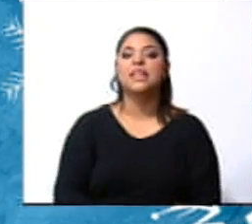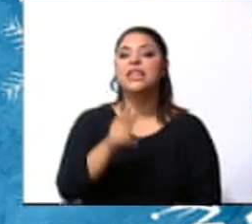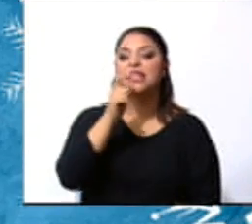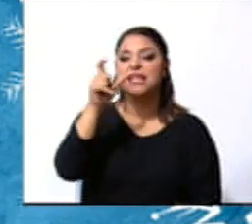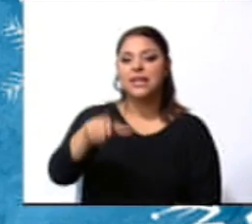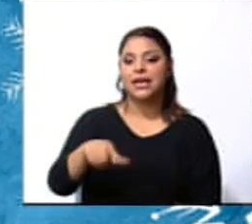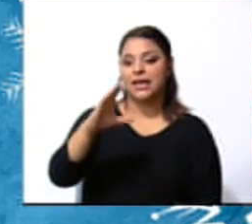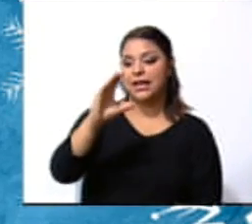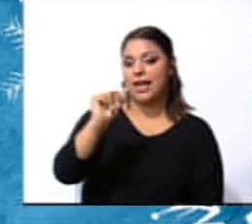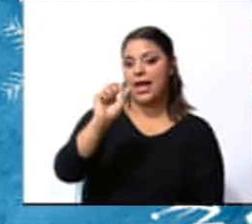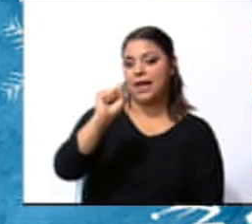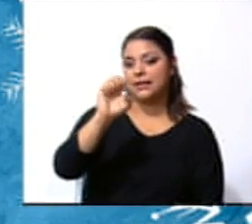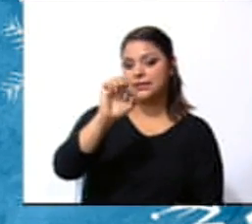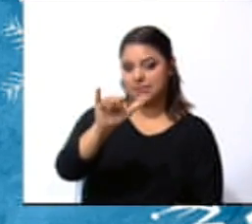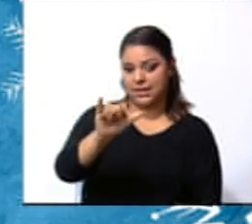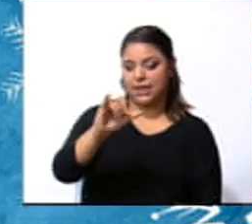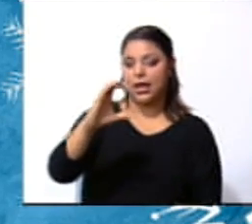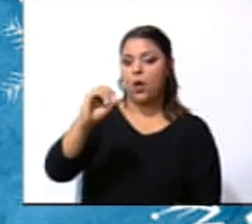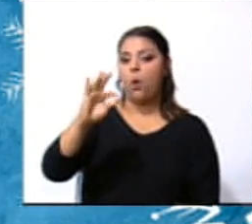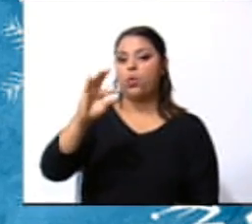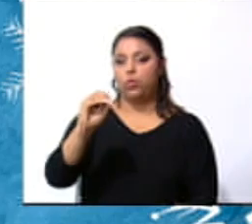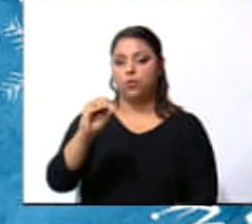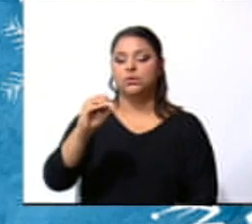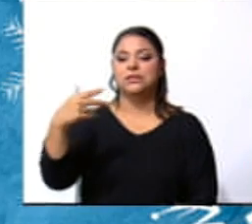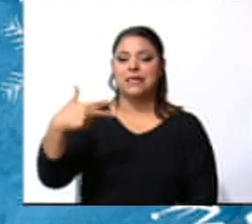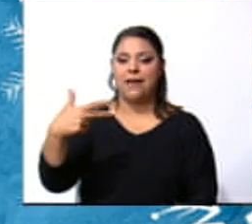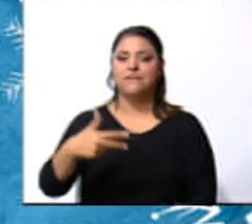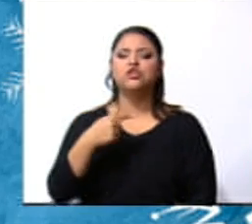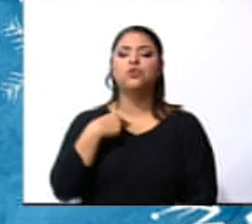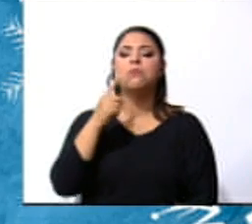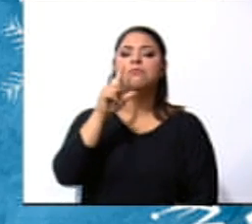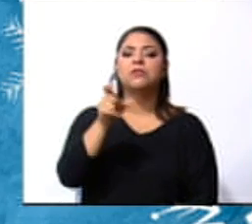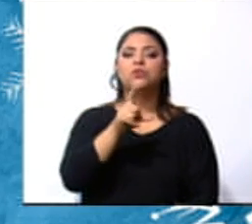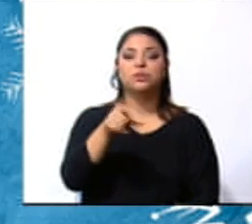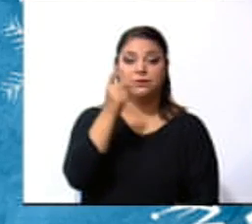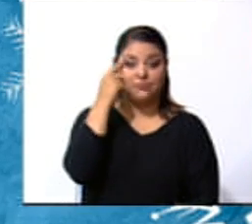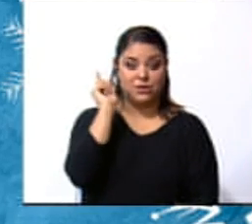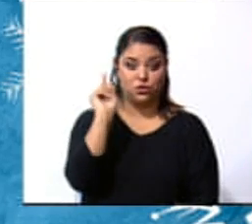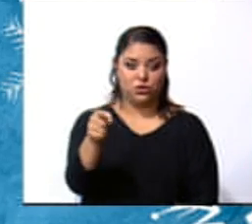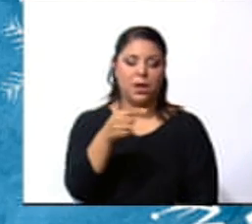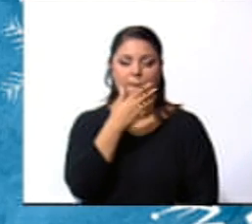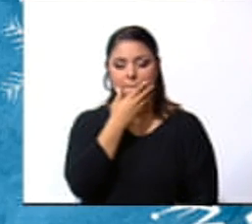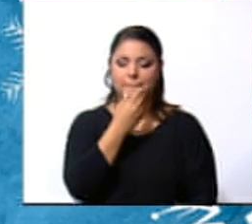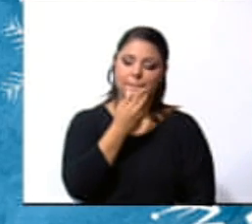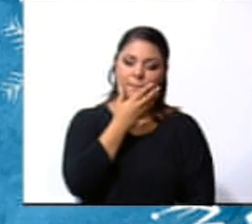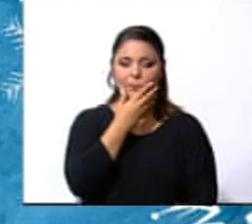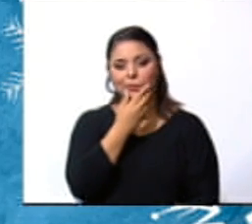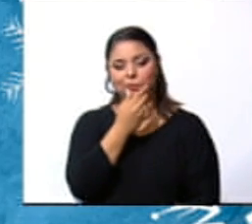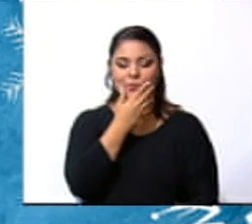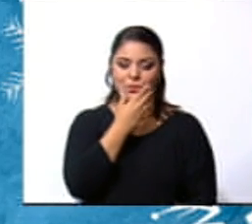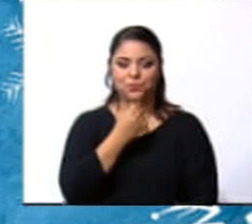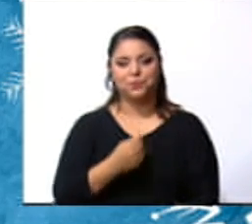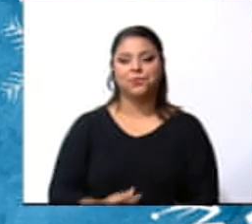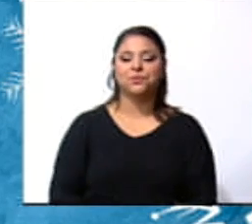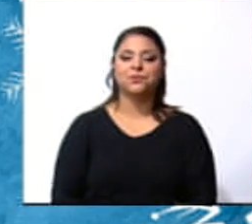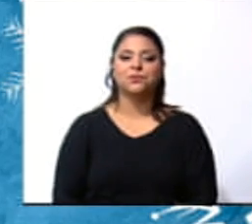Chavez. Casey, I have two questions for you. Let me see. What did you